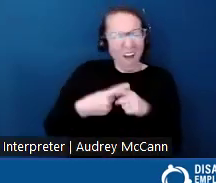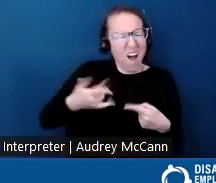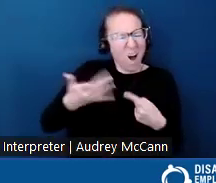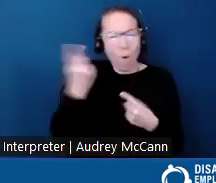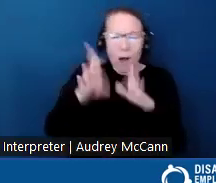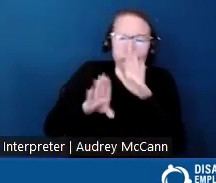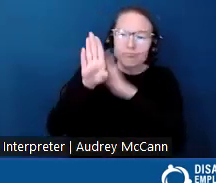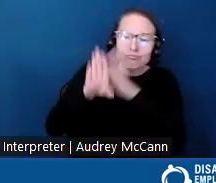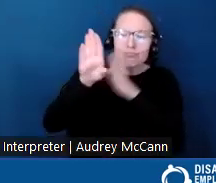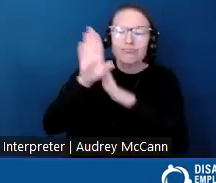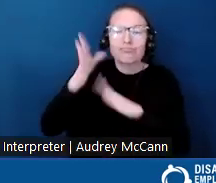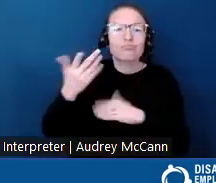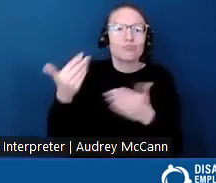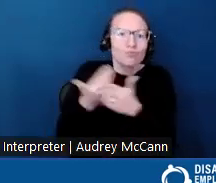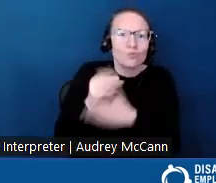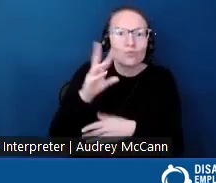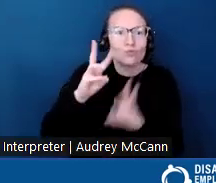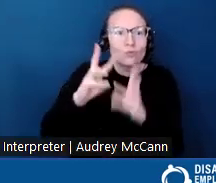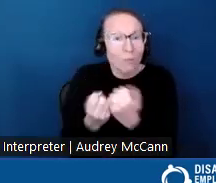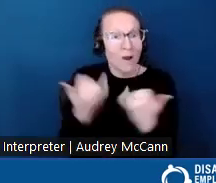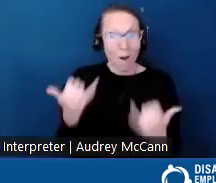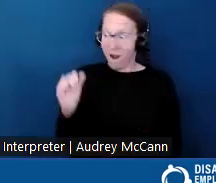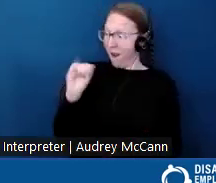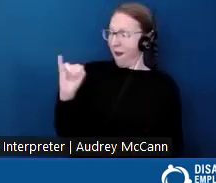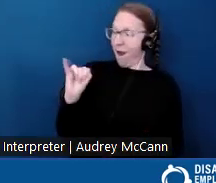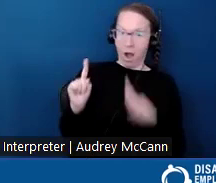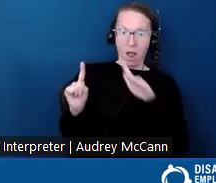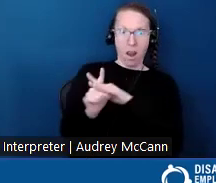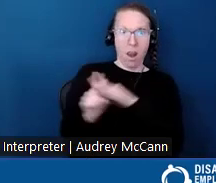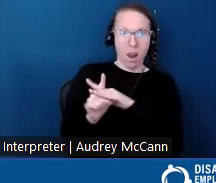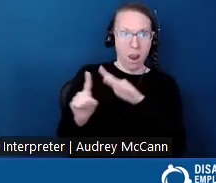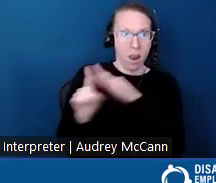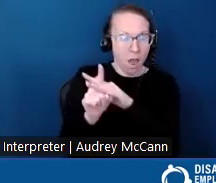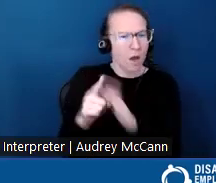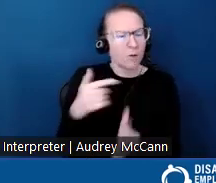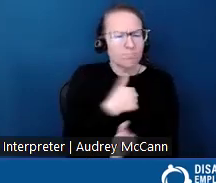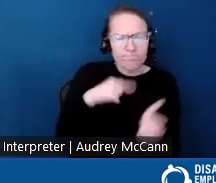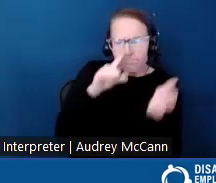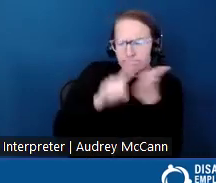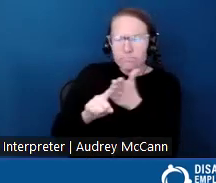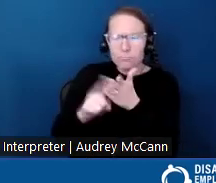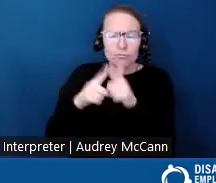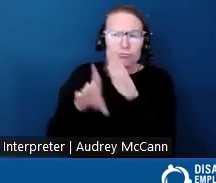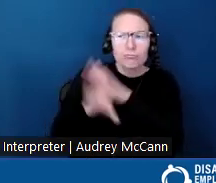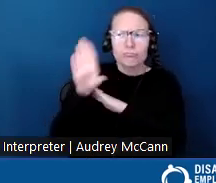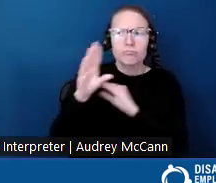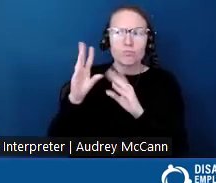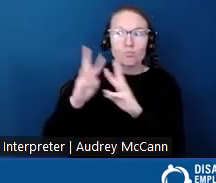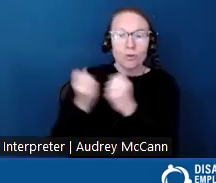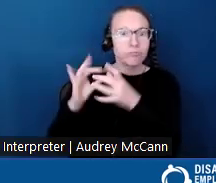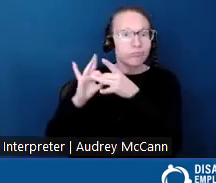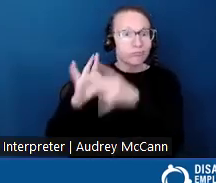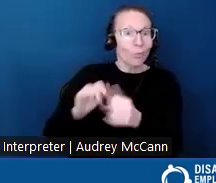times evolve. And now with AI kind of coming into play a little bit more, we're looking at creating some more workshops related to AI,